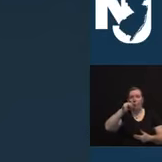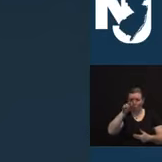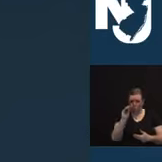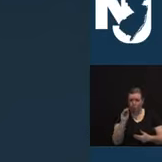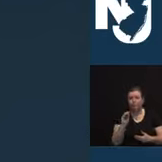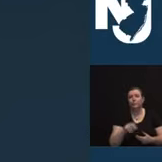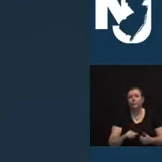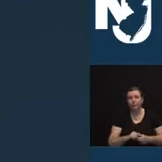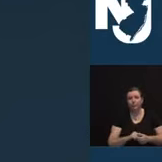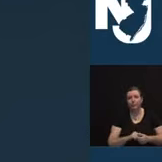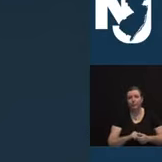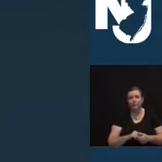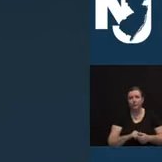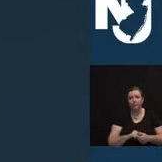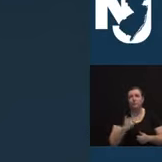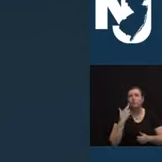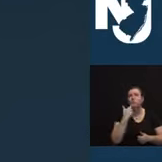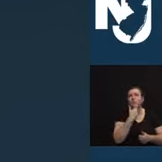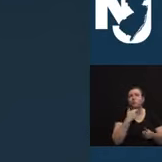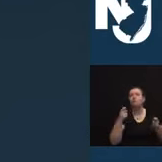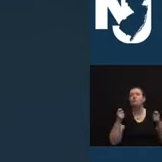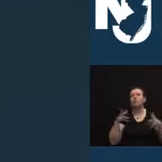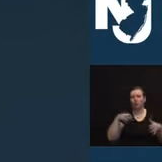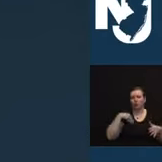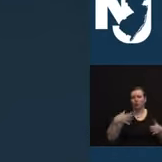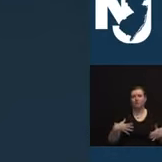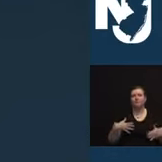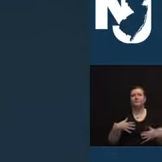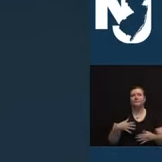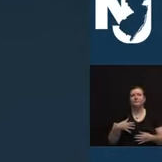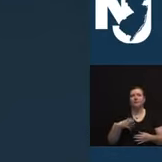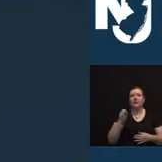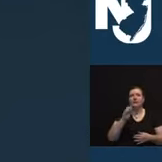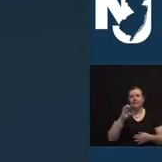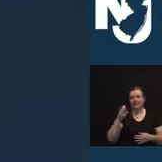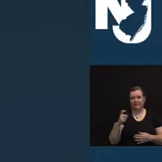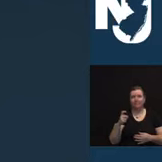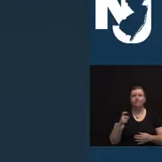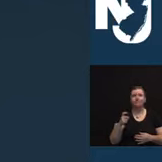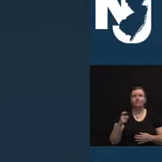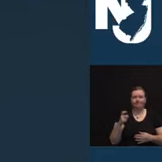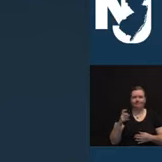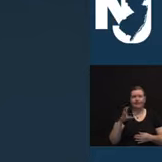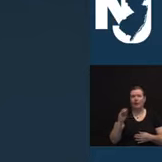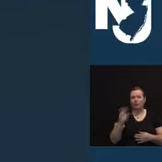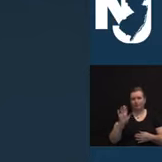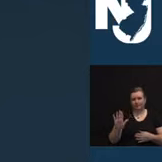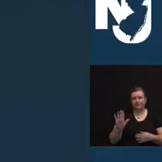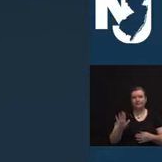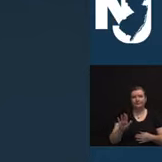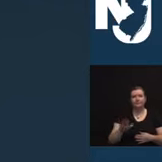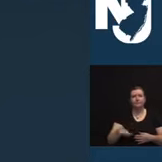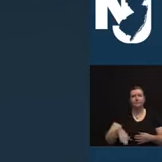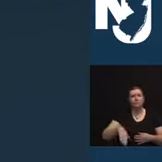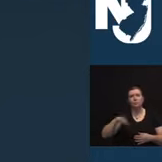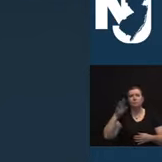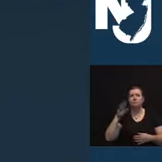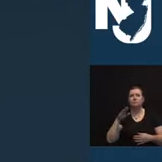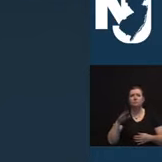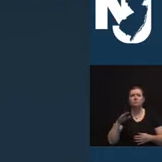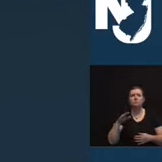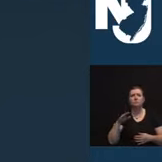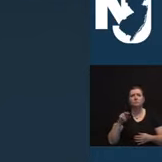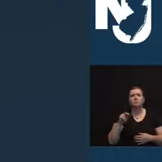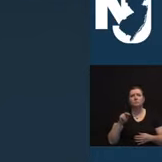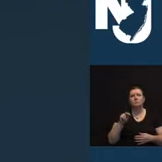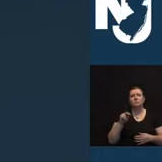William Bill Rosigliano. Raised in North Caldwell, he was a standout athlete at West Essex High before going on